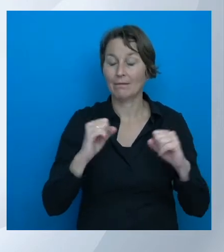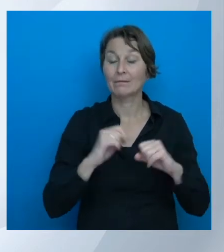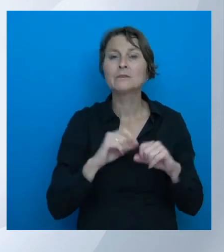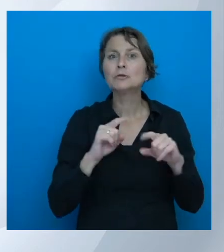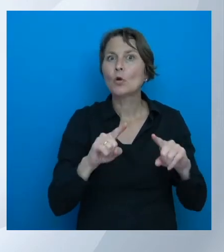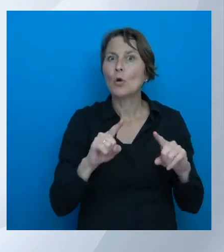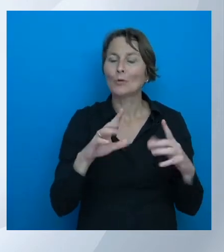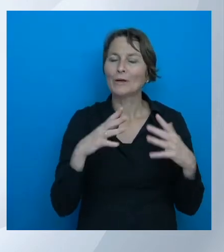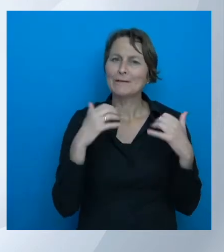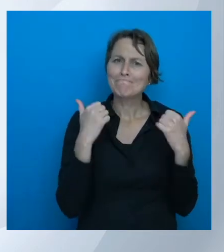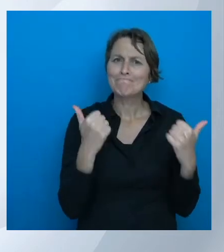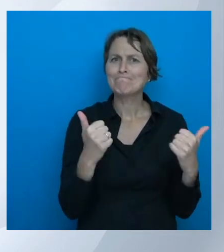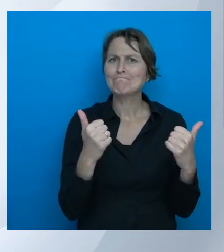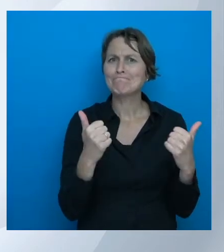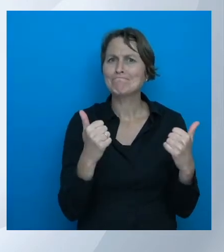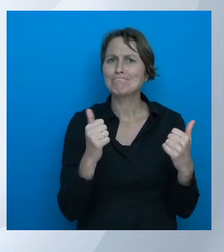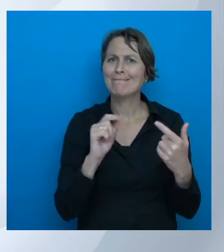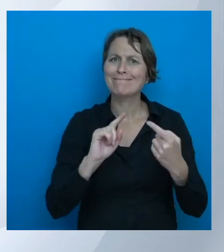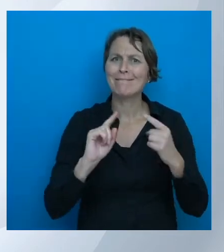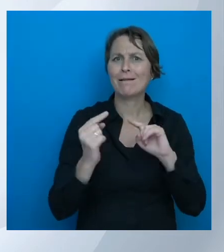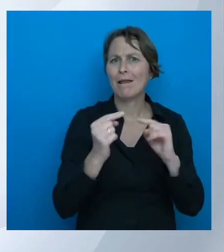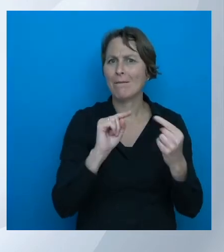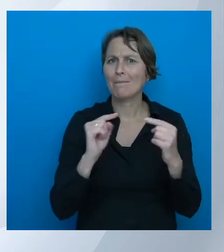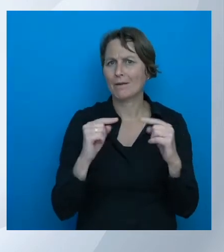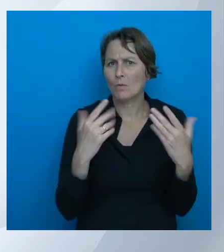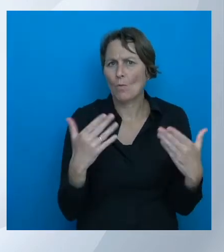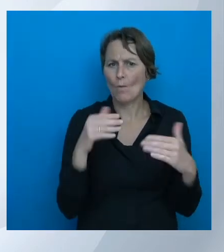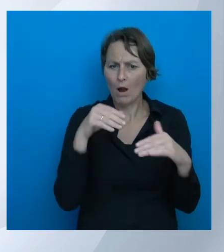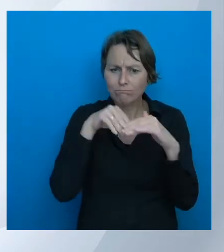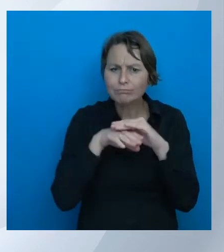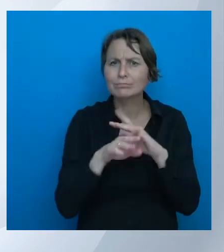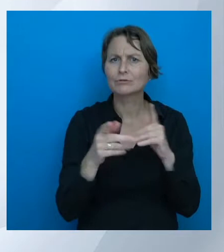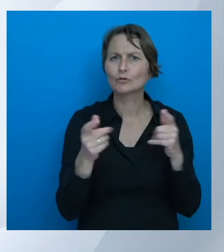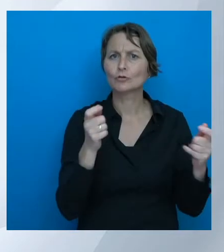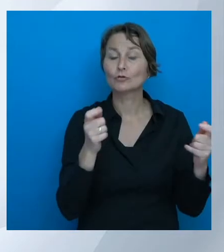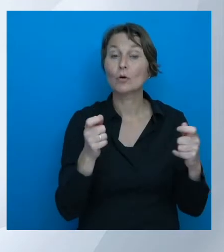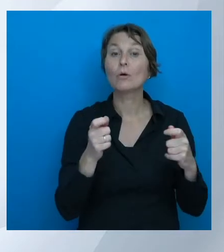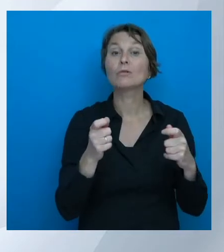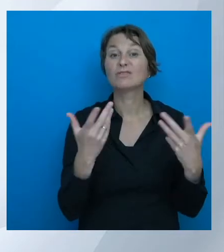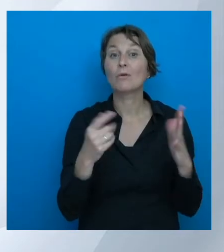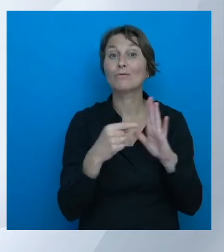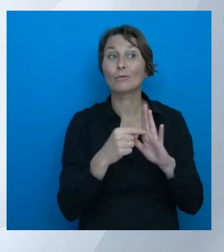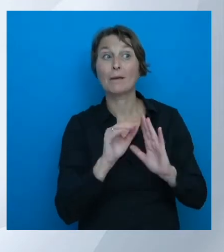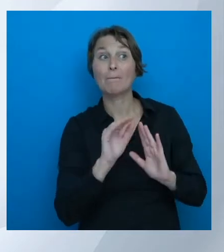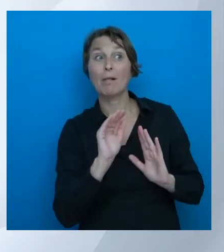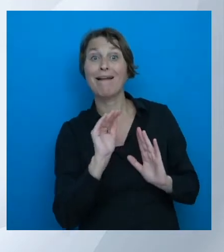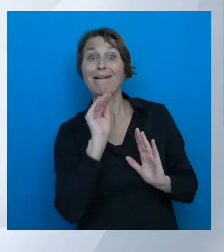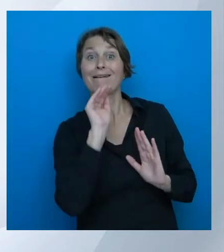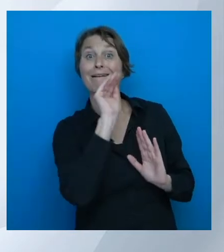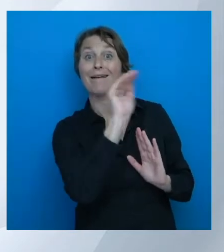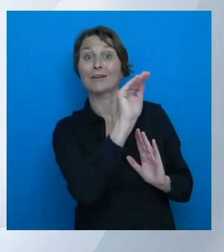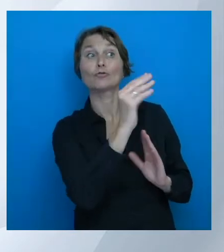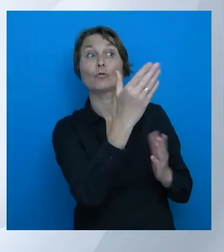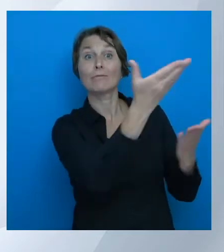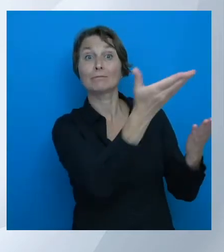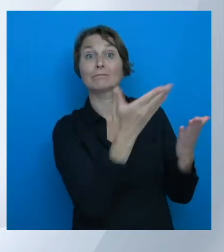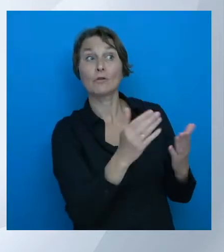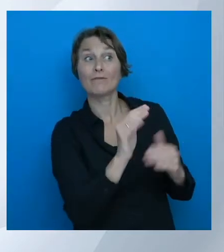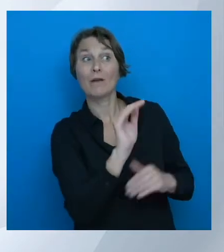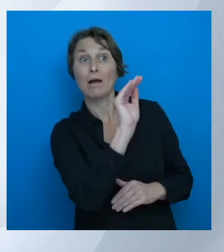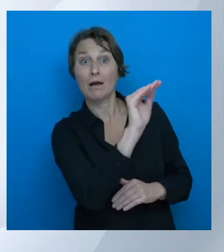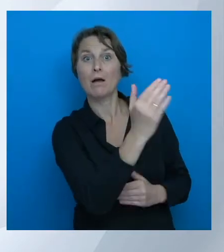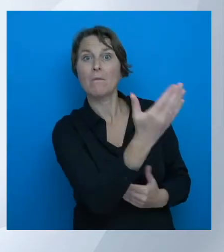admission control is that you can call to an external service to get a